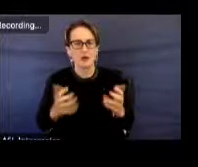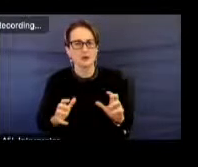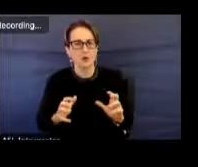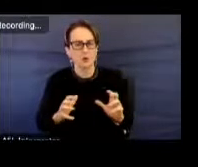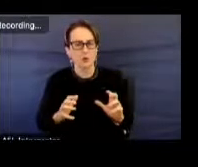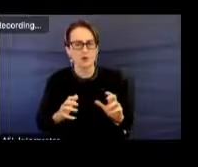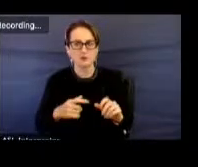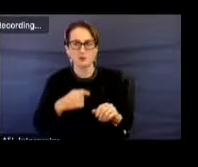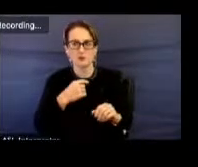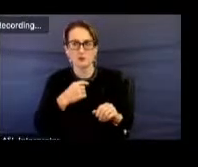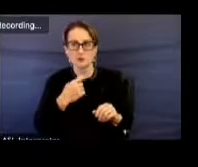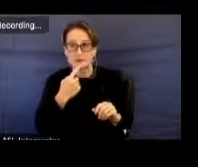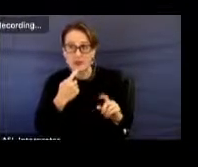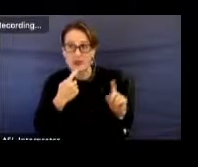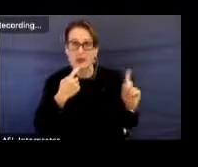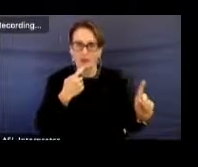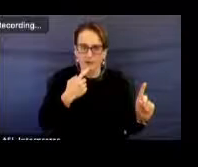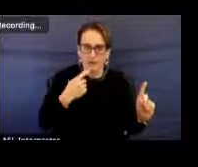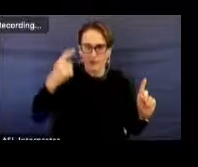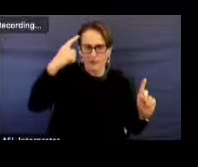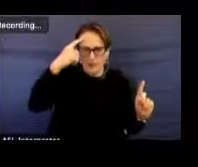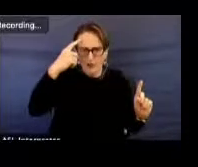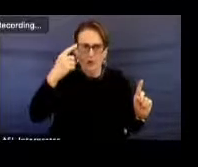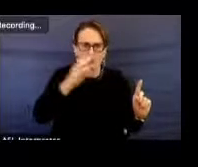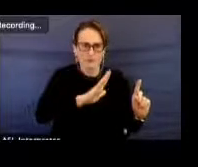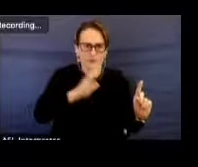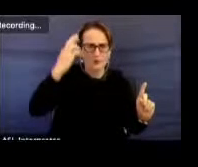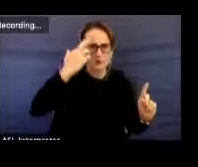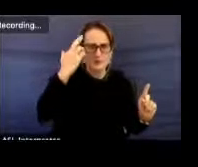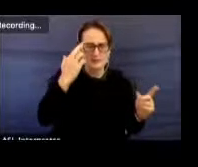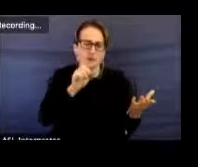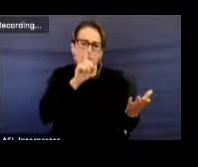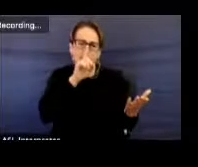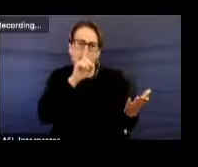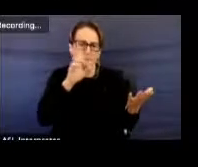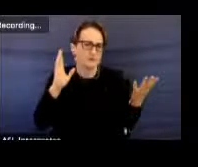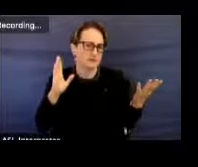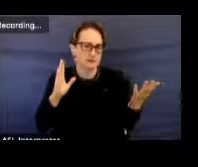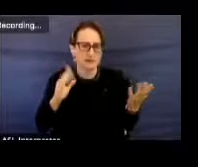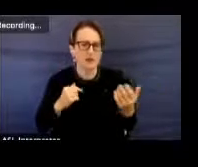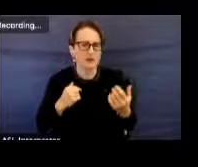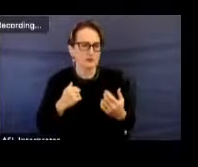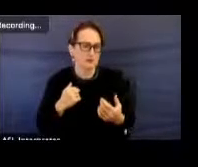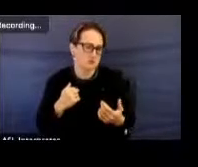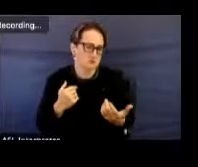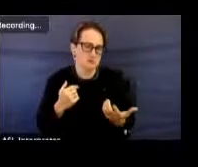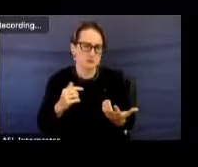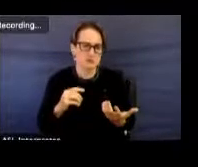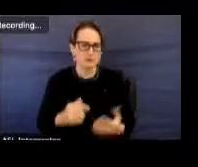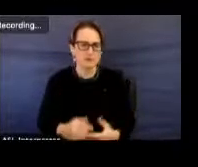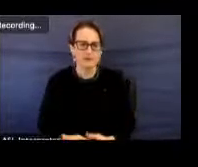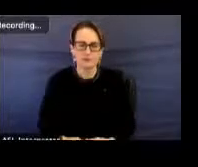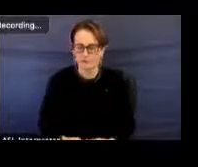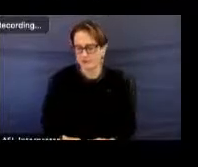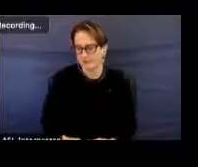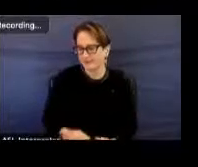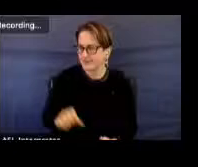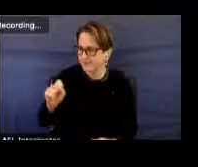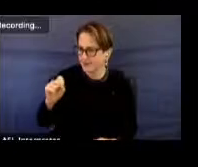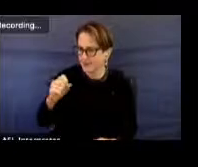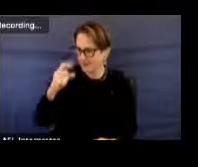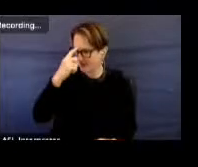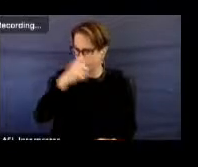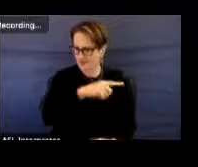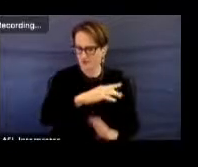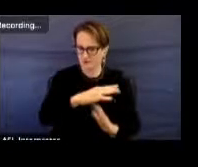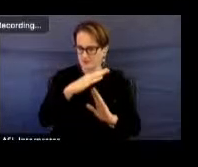it necessarily. Sure. I suppose it just, here they are, a top firm, and